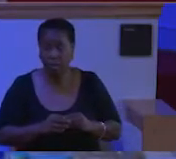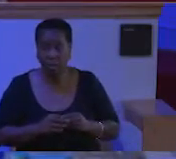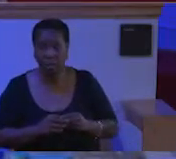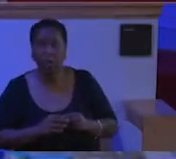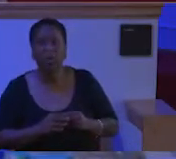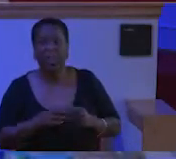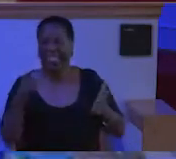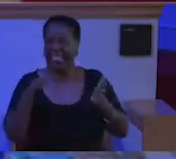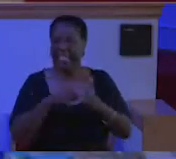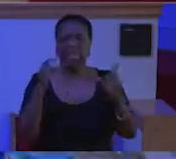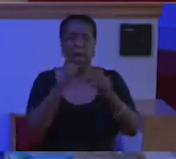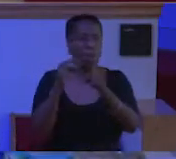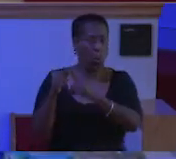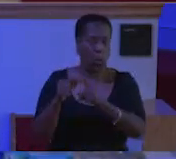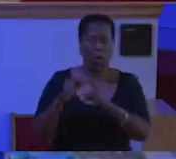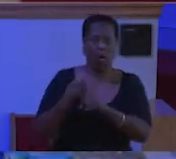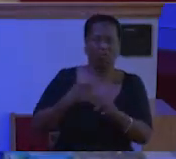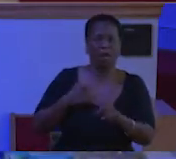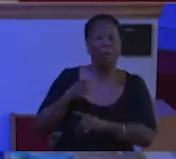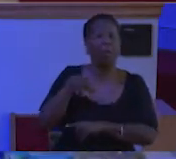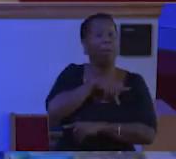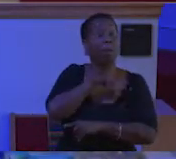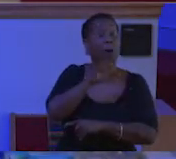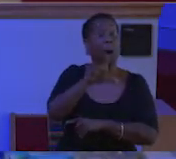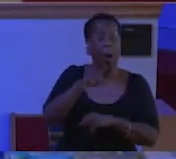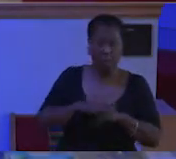These are the words from the same Paul that says,